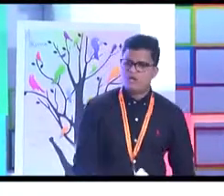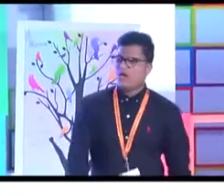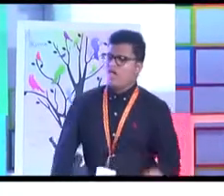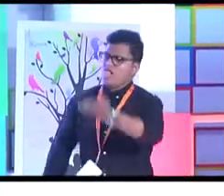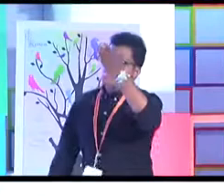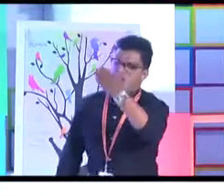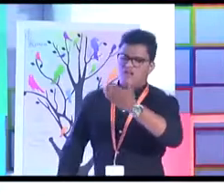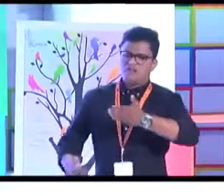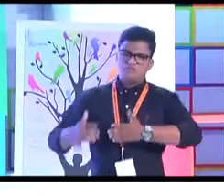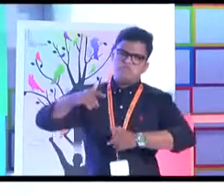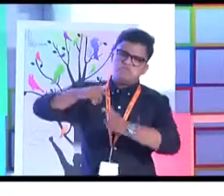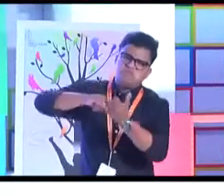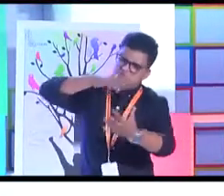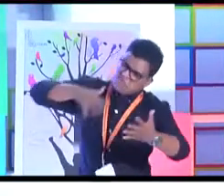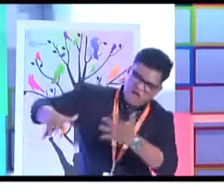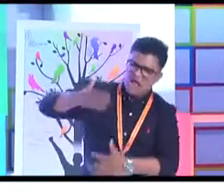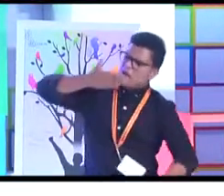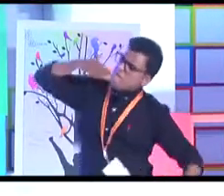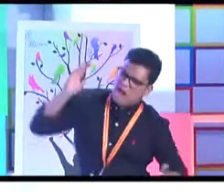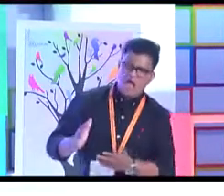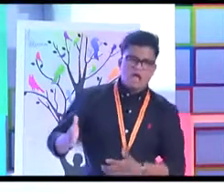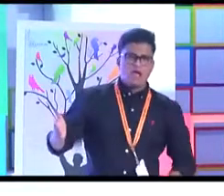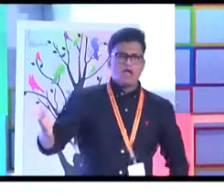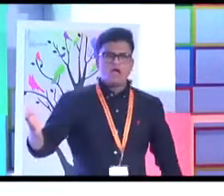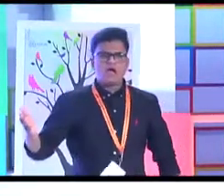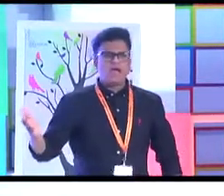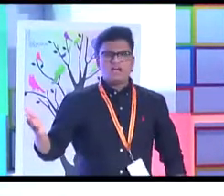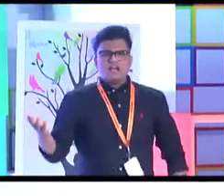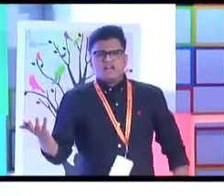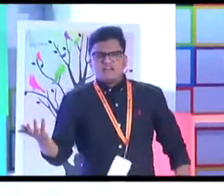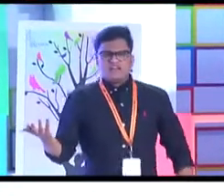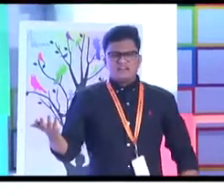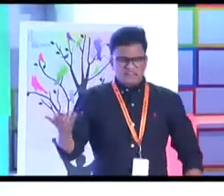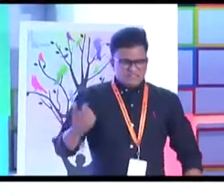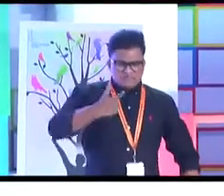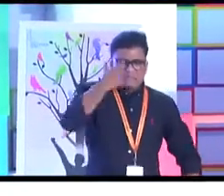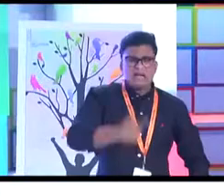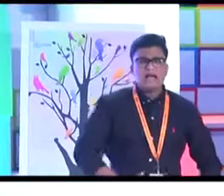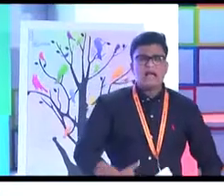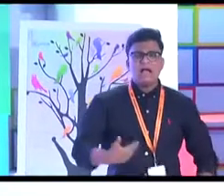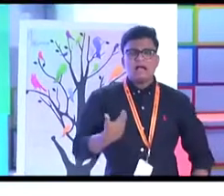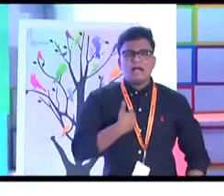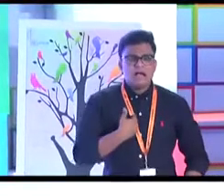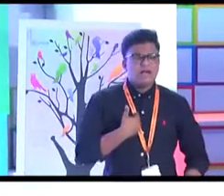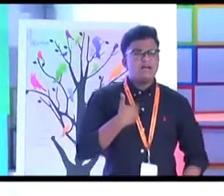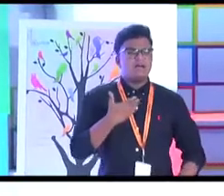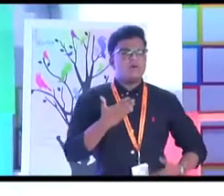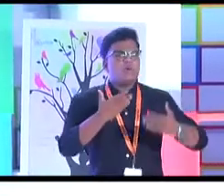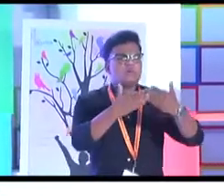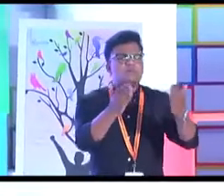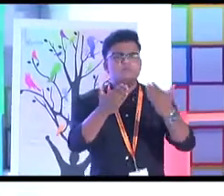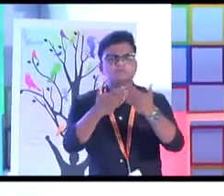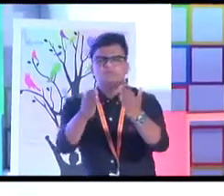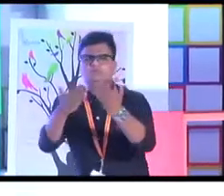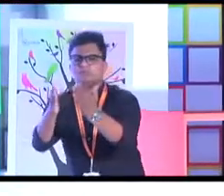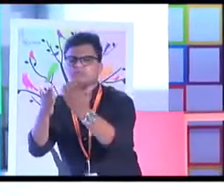society, their friends, their relatives, that they are not excelling in their life. They are not having enough opportunities to excel. I